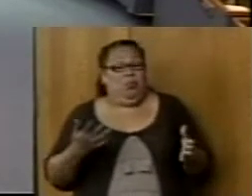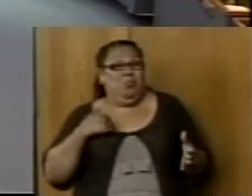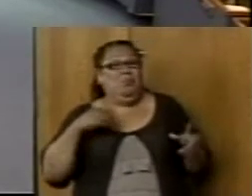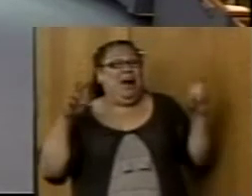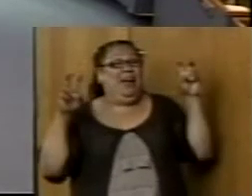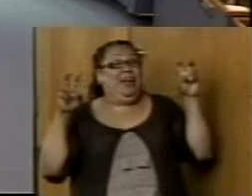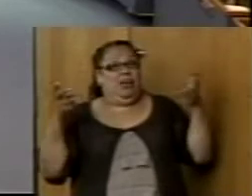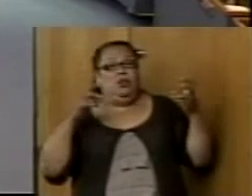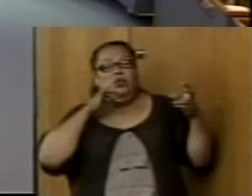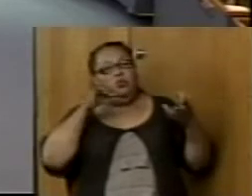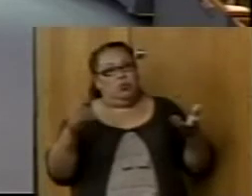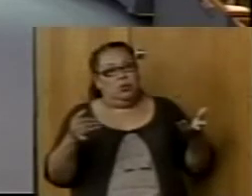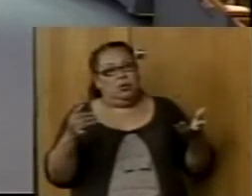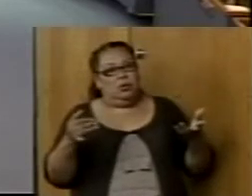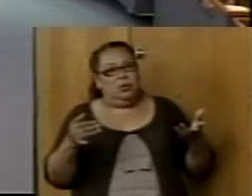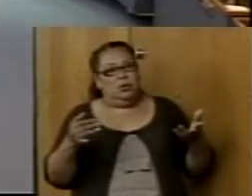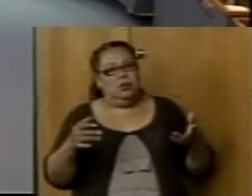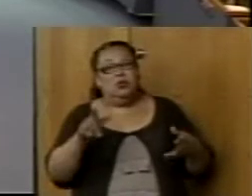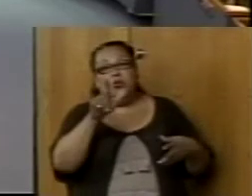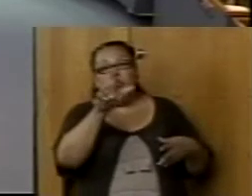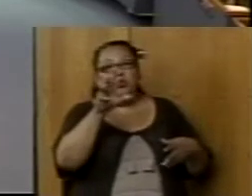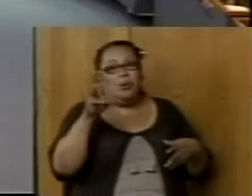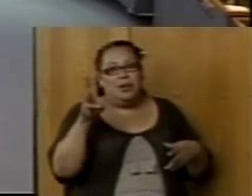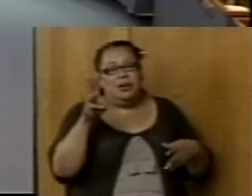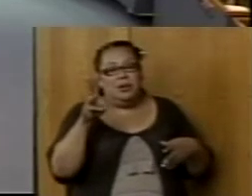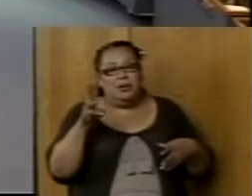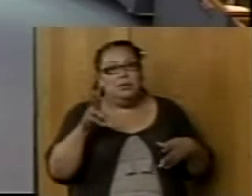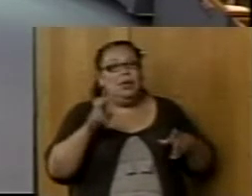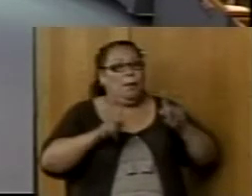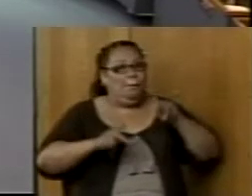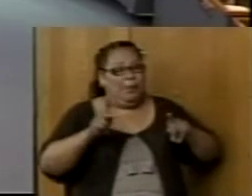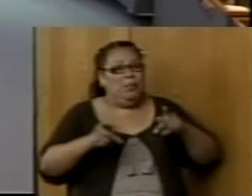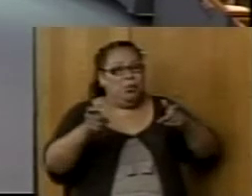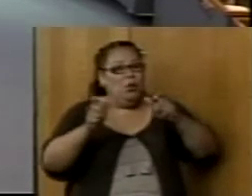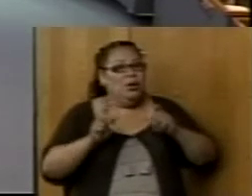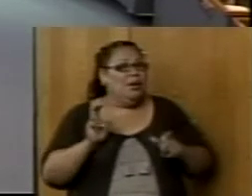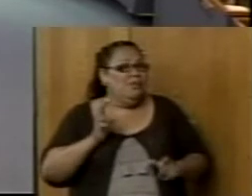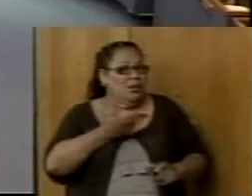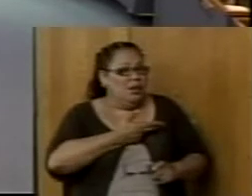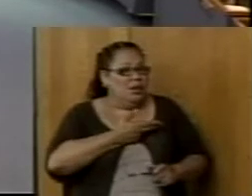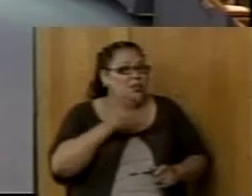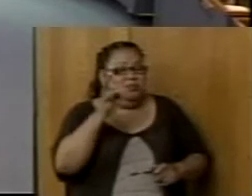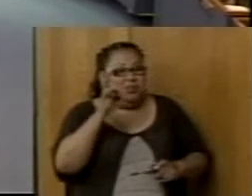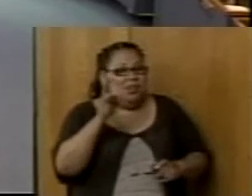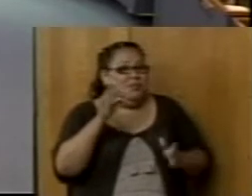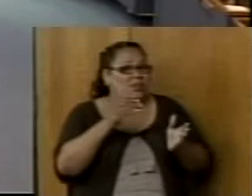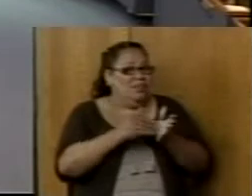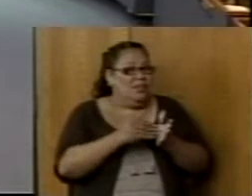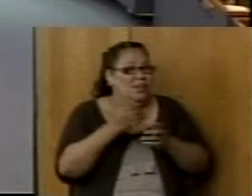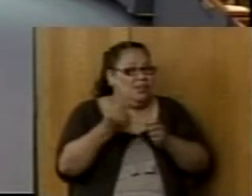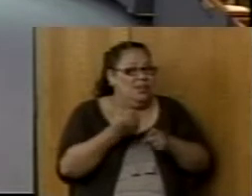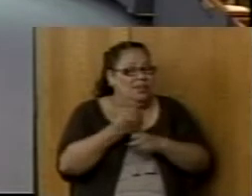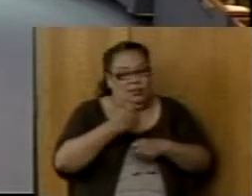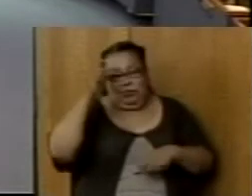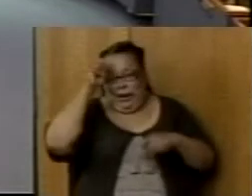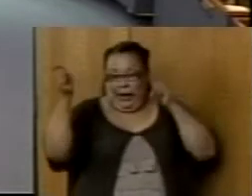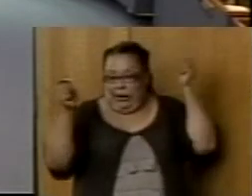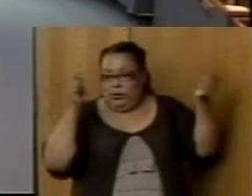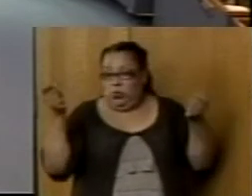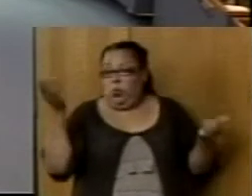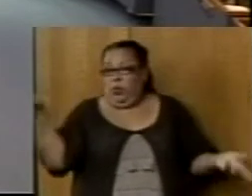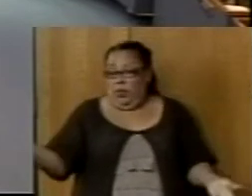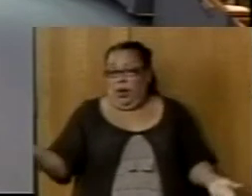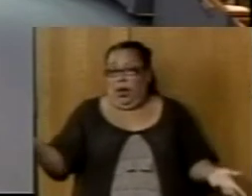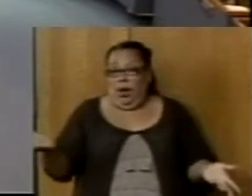issue is, you've taken 26 years of loyalty people have given us for $17,000 a year. My hat's to them because they're